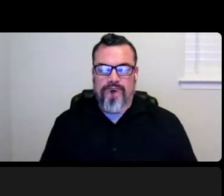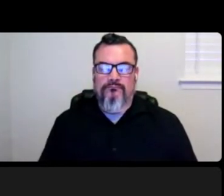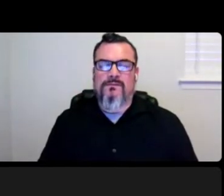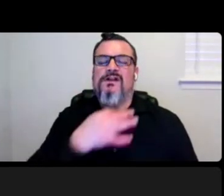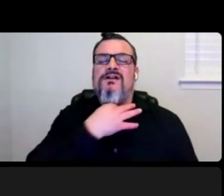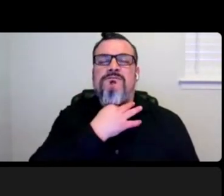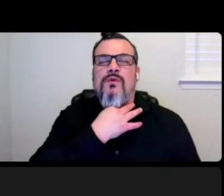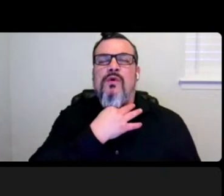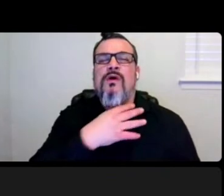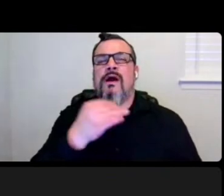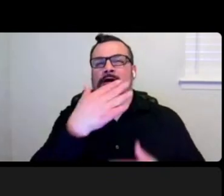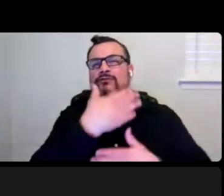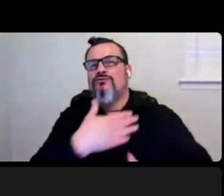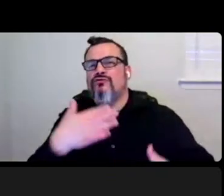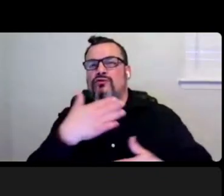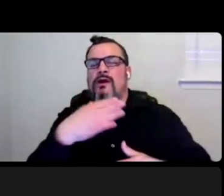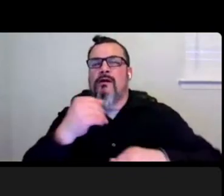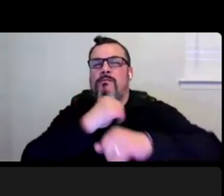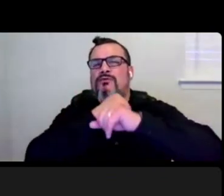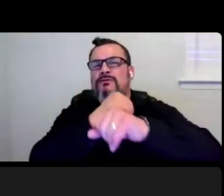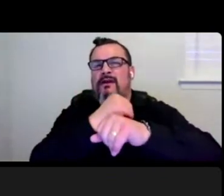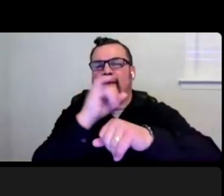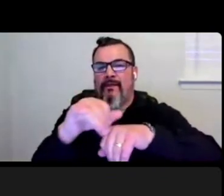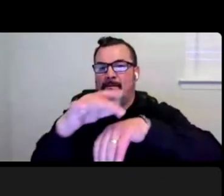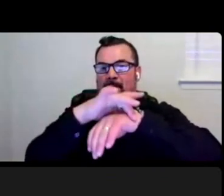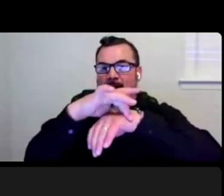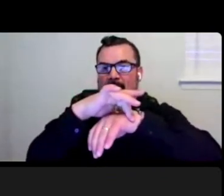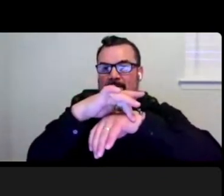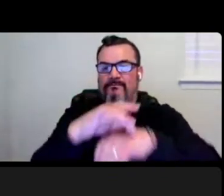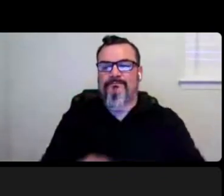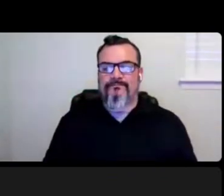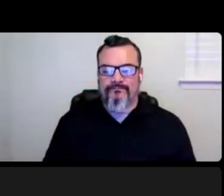Explore, enjoy, and protect the planet.